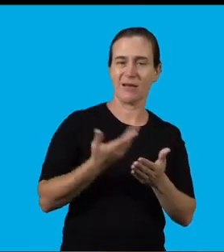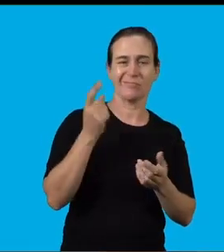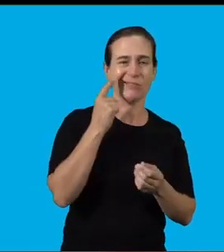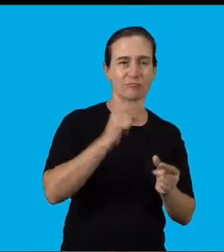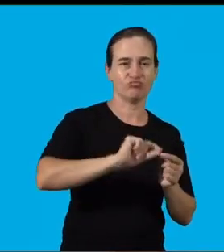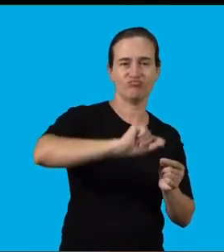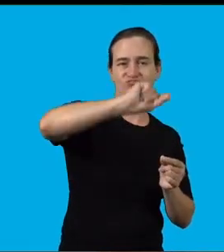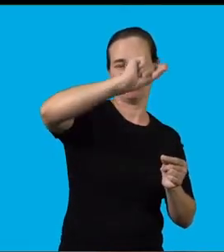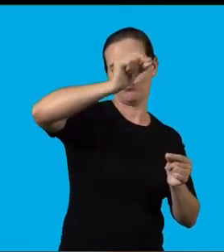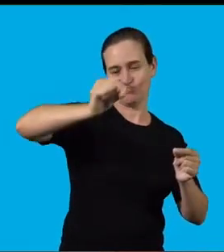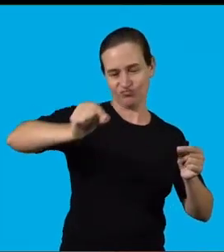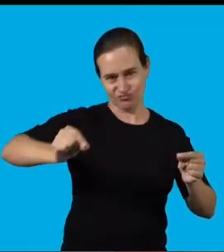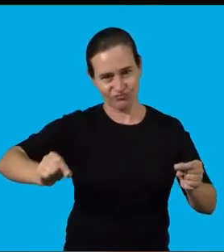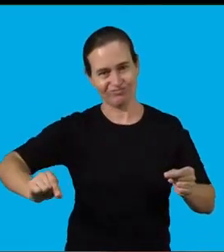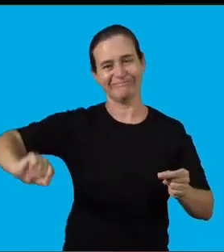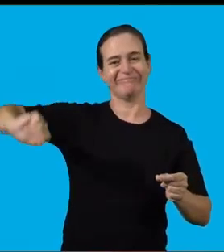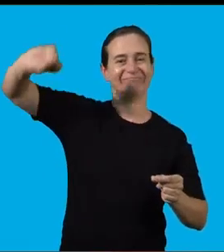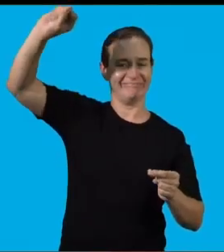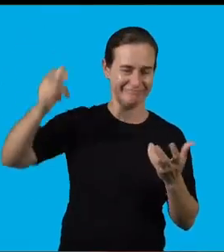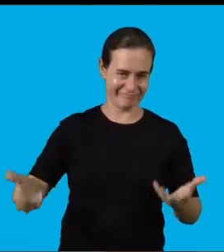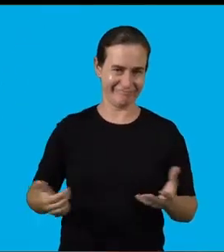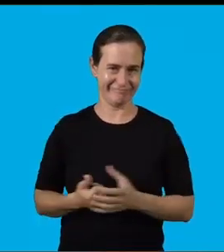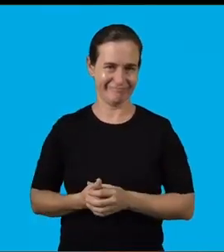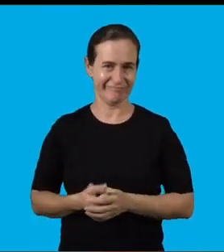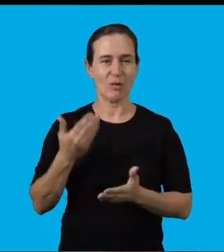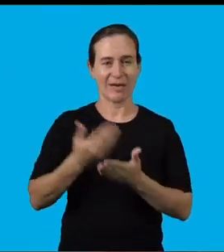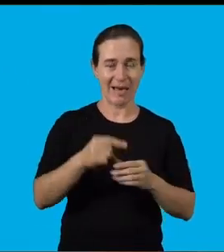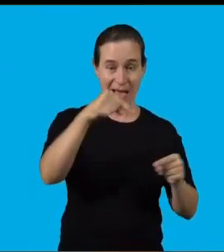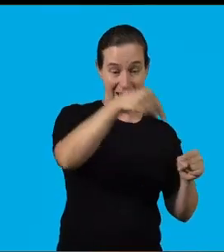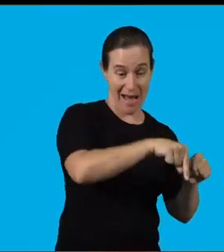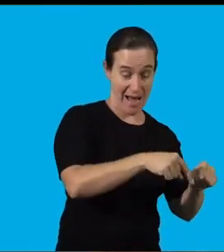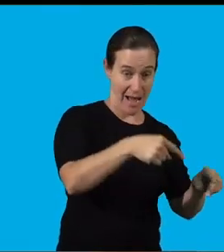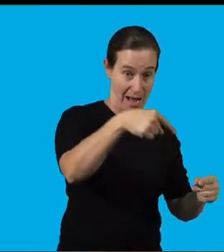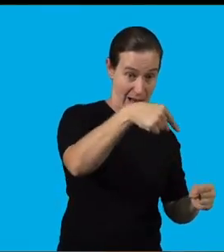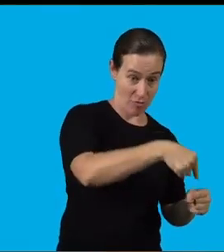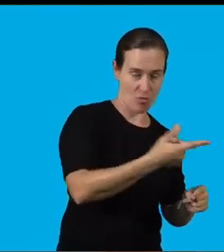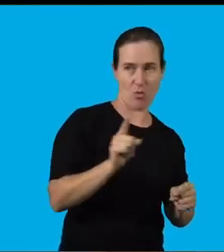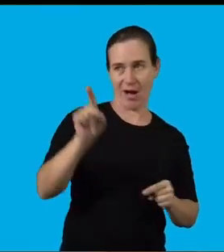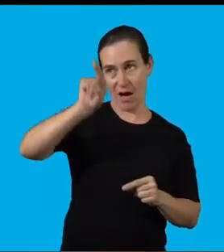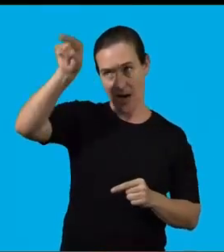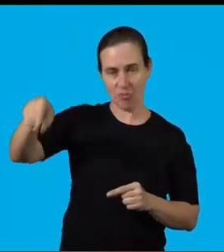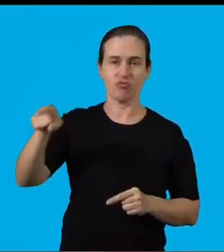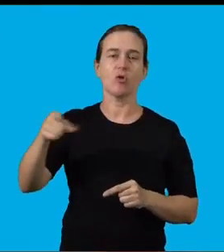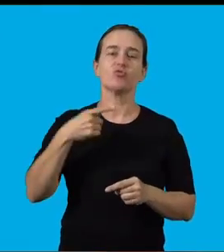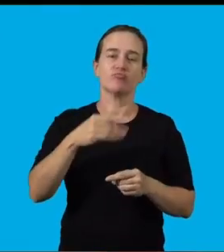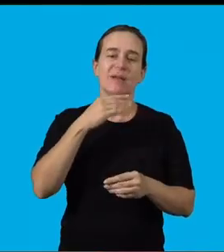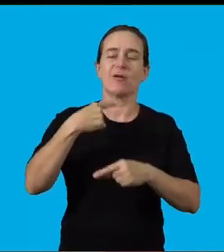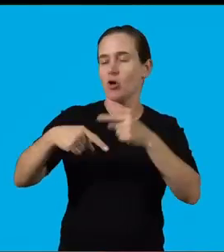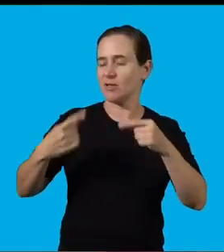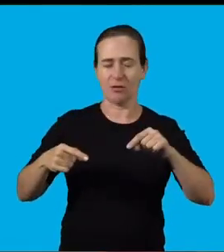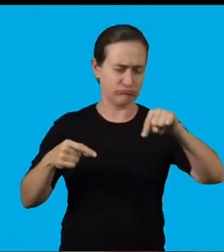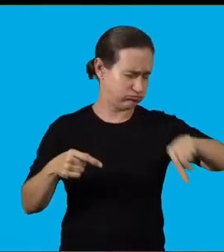a matter of joining them. We put arrows at the end to show that this continues to